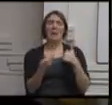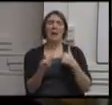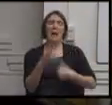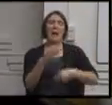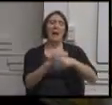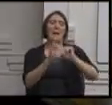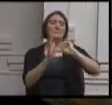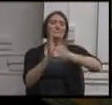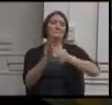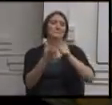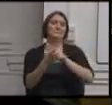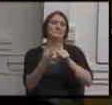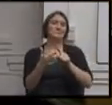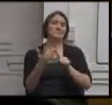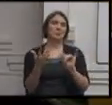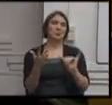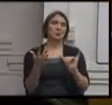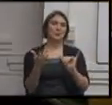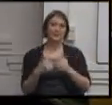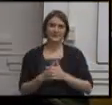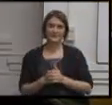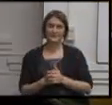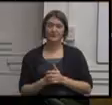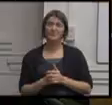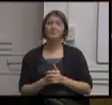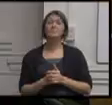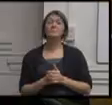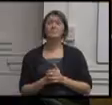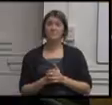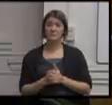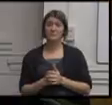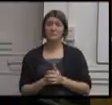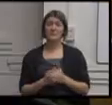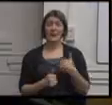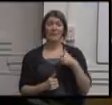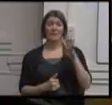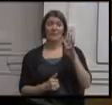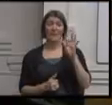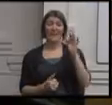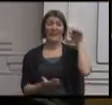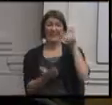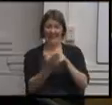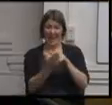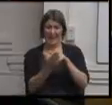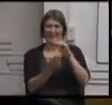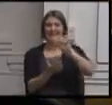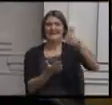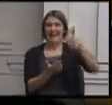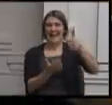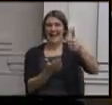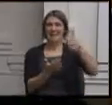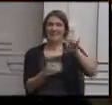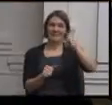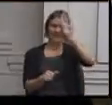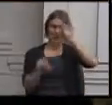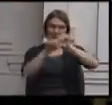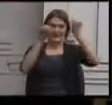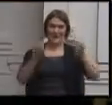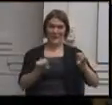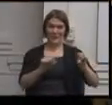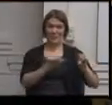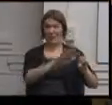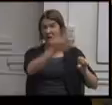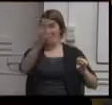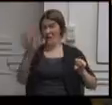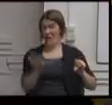points I wanted to make there. Out of 49,010 fire departments nationwide that received an ISO